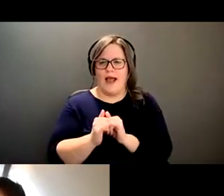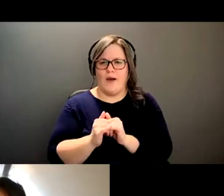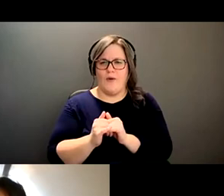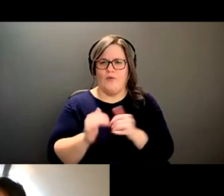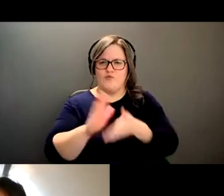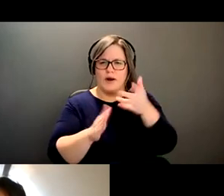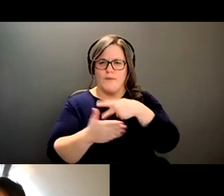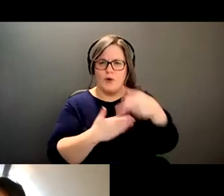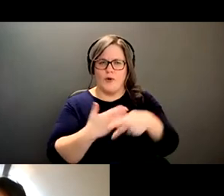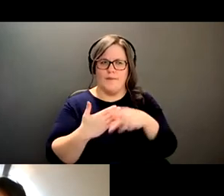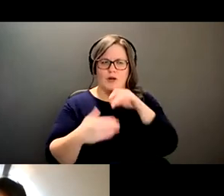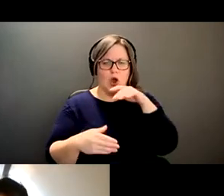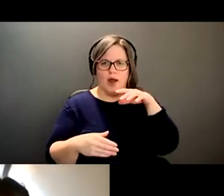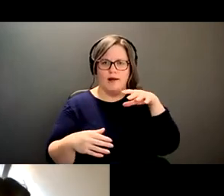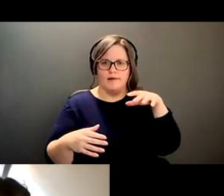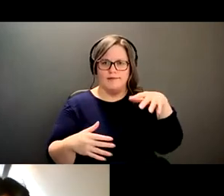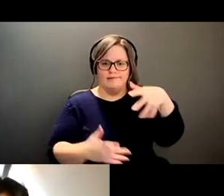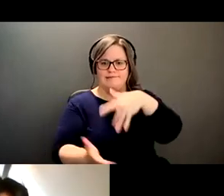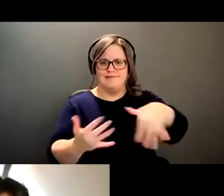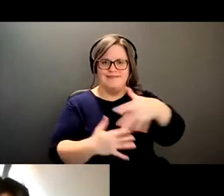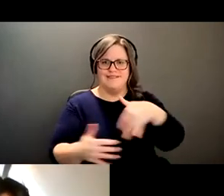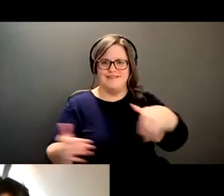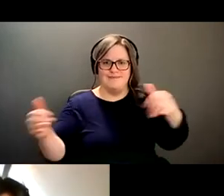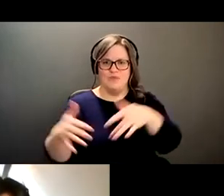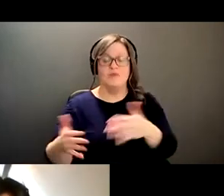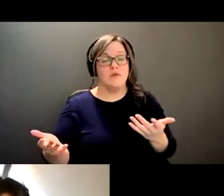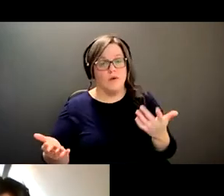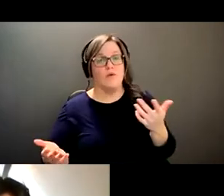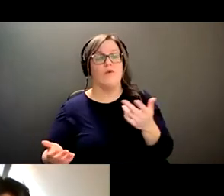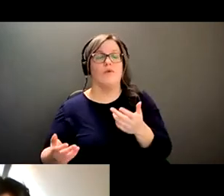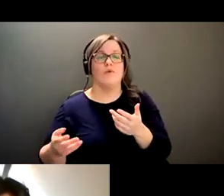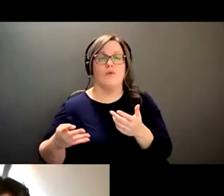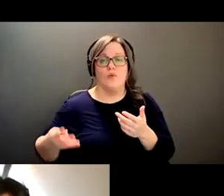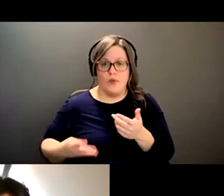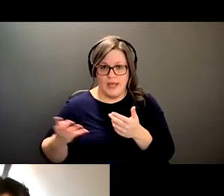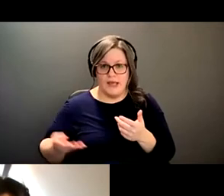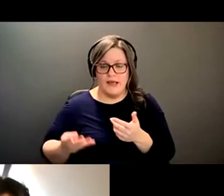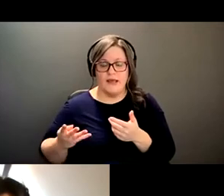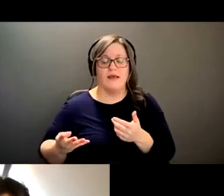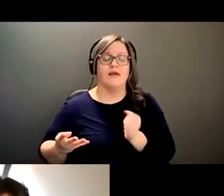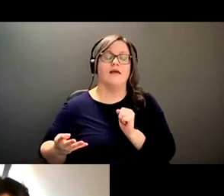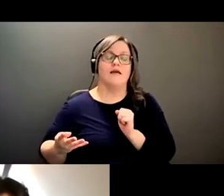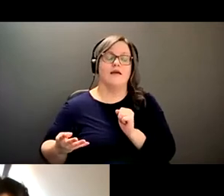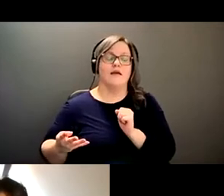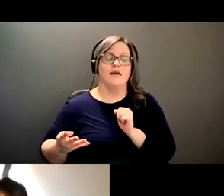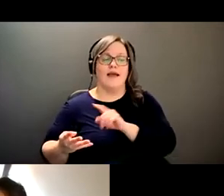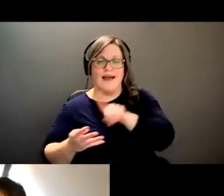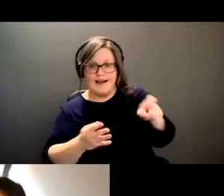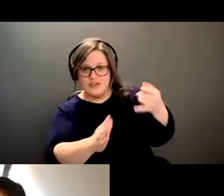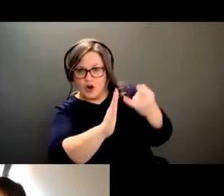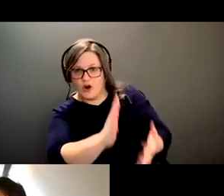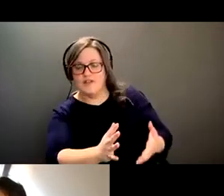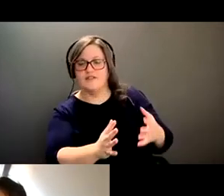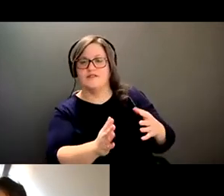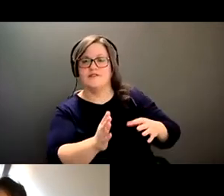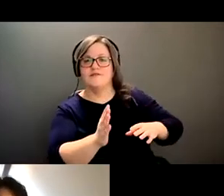like? We really turned to things like we were asking artists to put together playlists and mixes